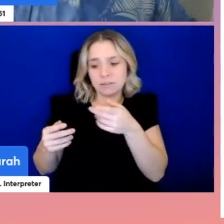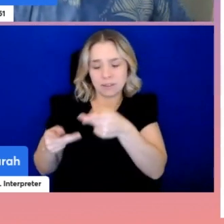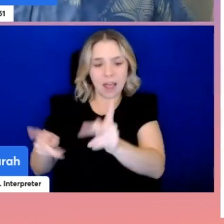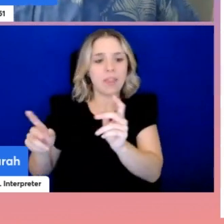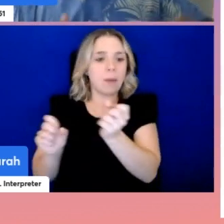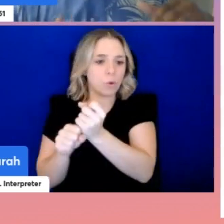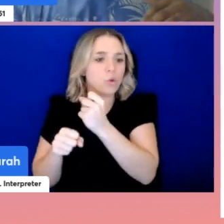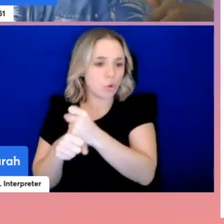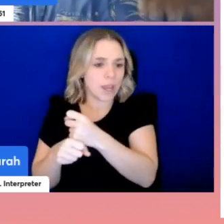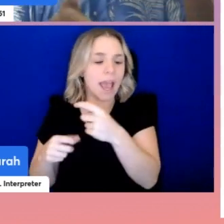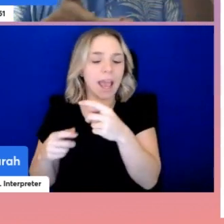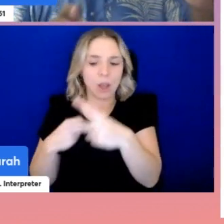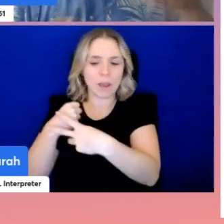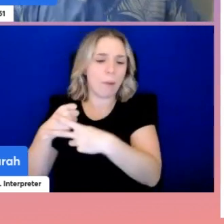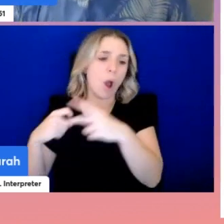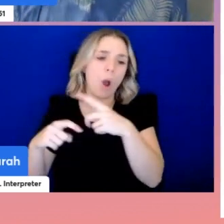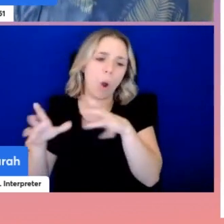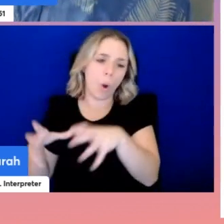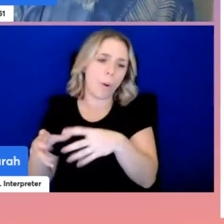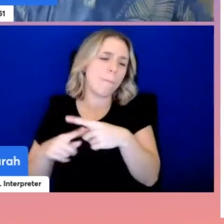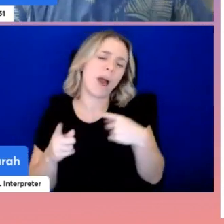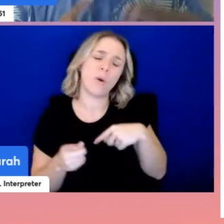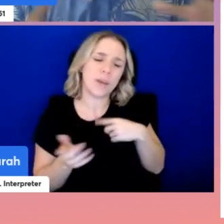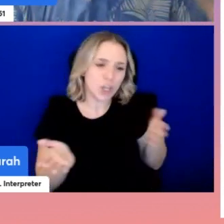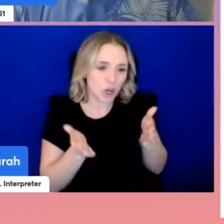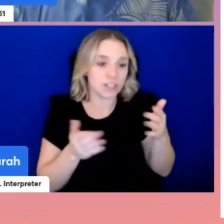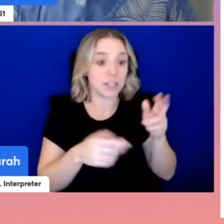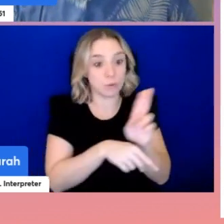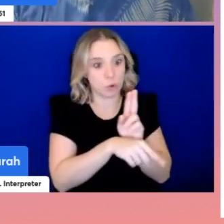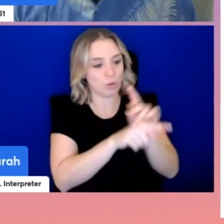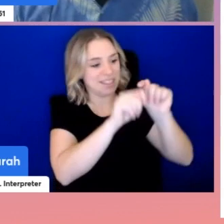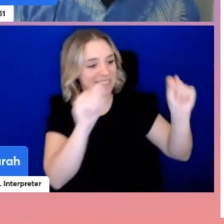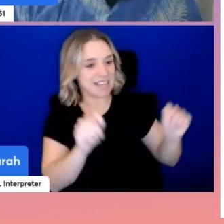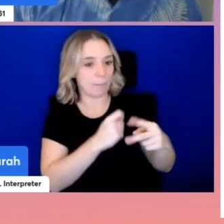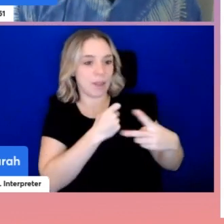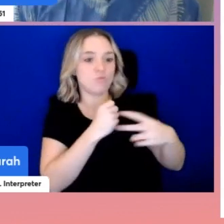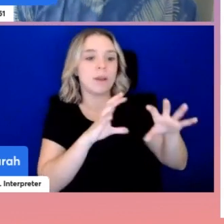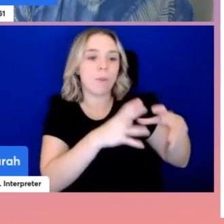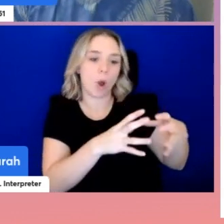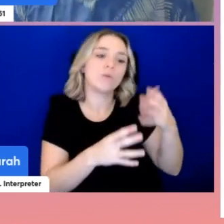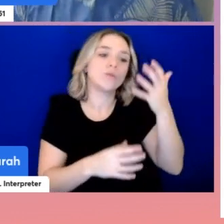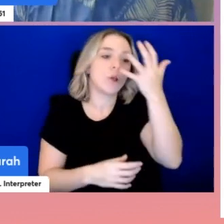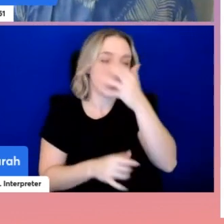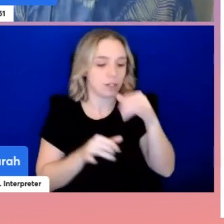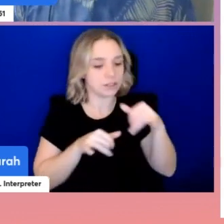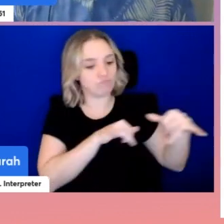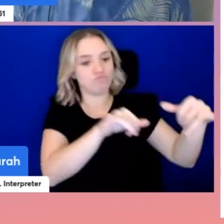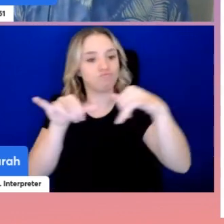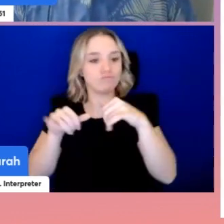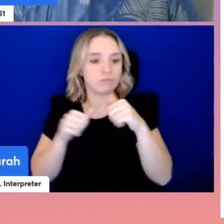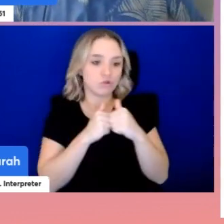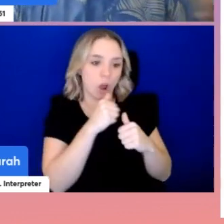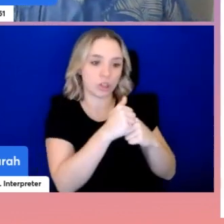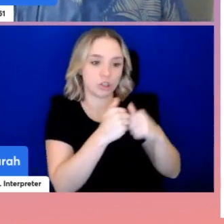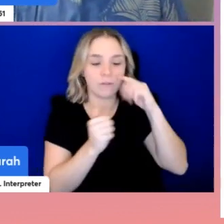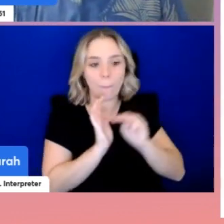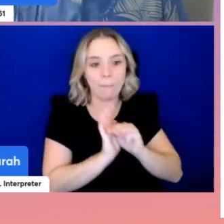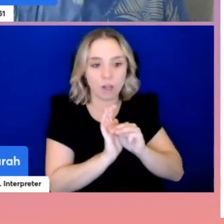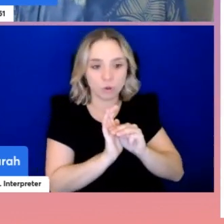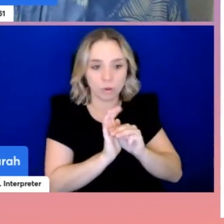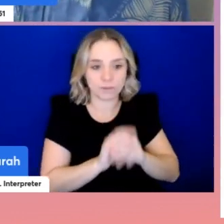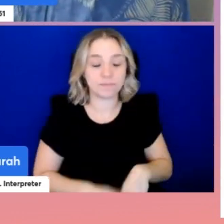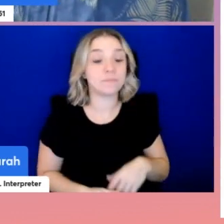repo so that we can keep that consistent structure of how a module should look. The next thing they get is